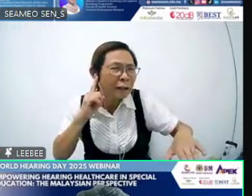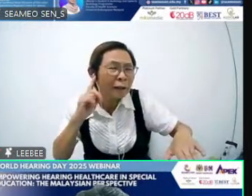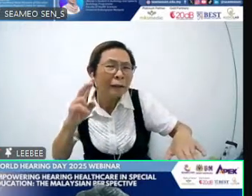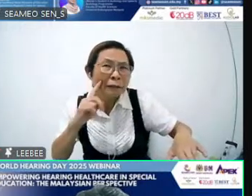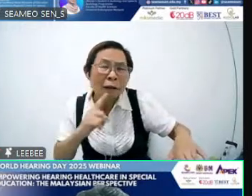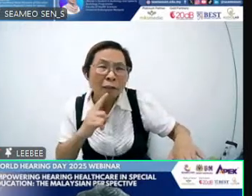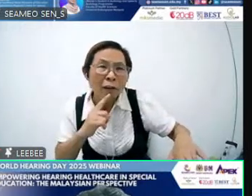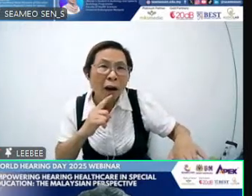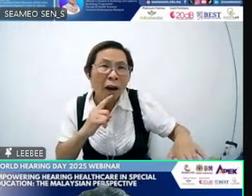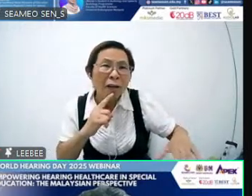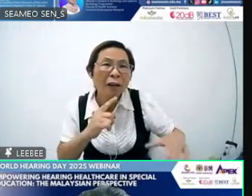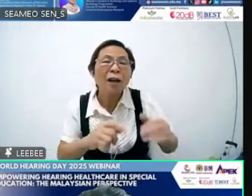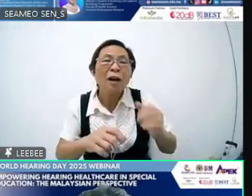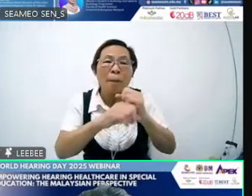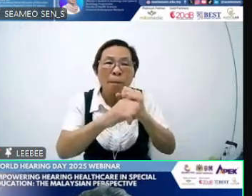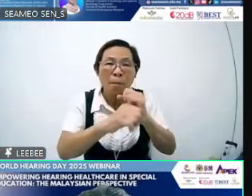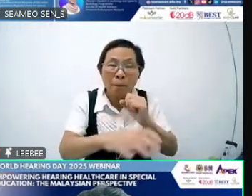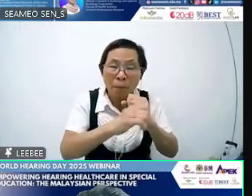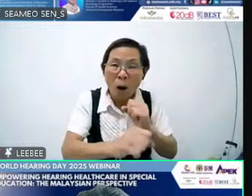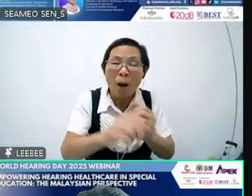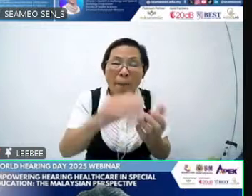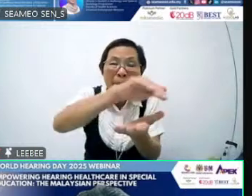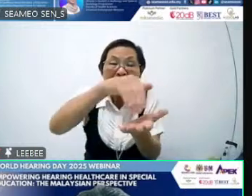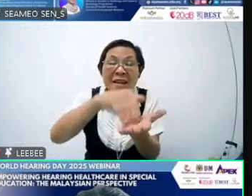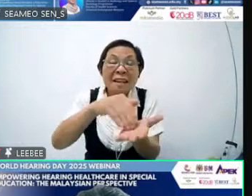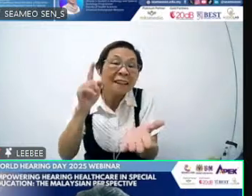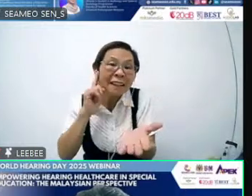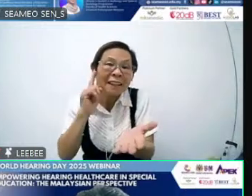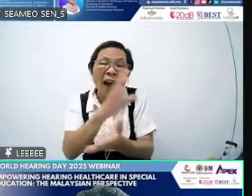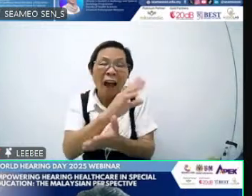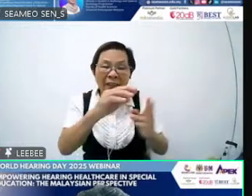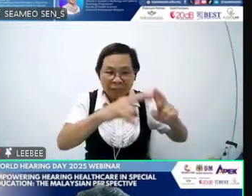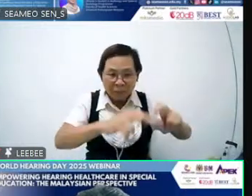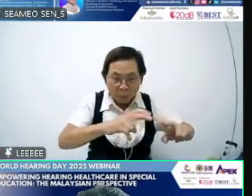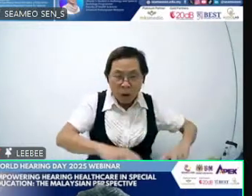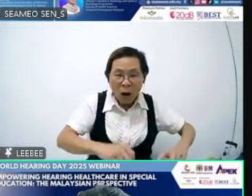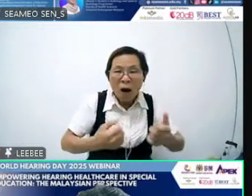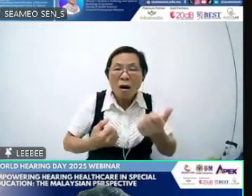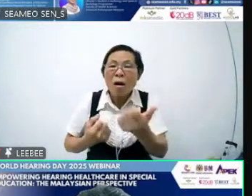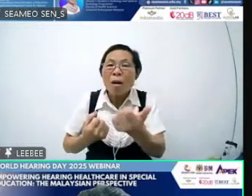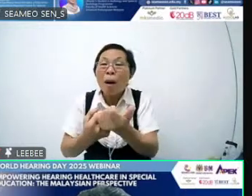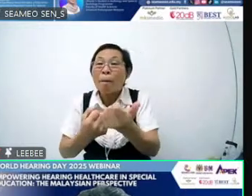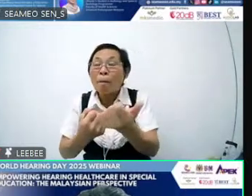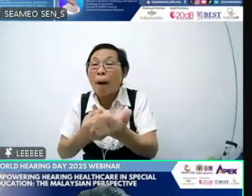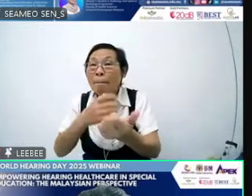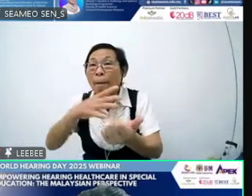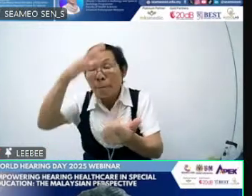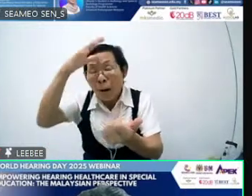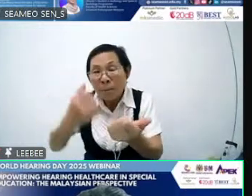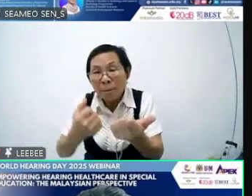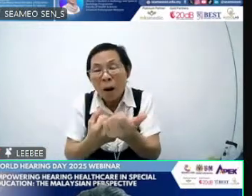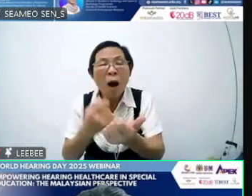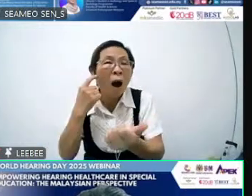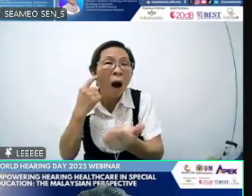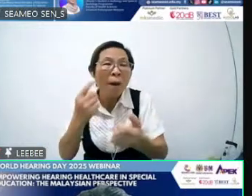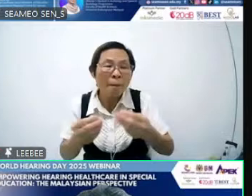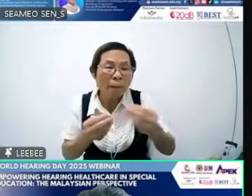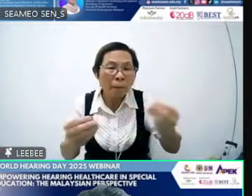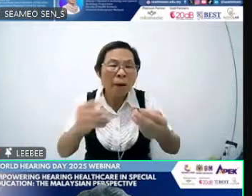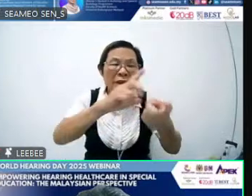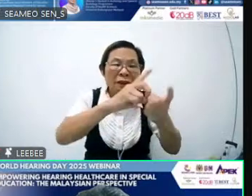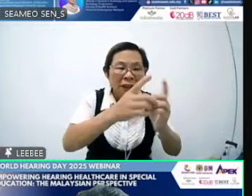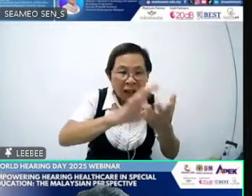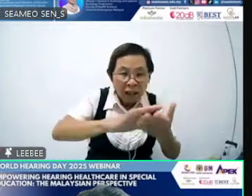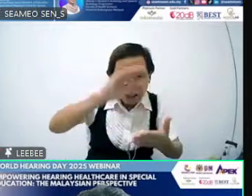ear measures. Her research also focuses on parental support in hearing aid management, digital learning